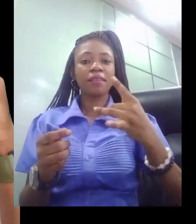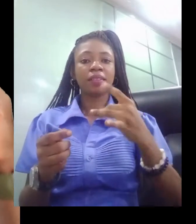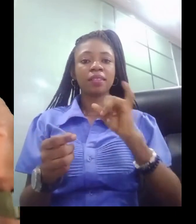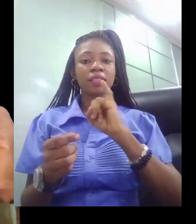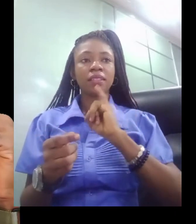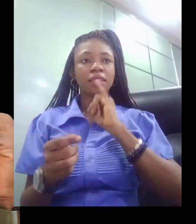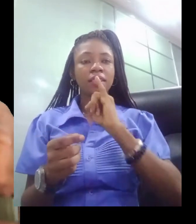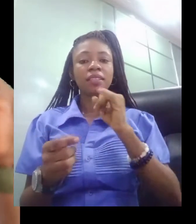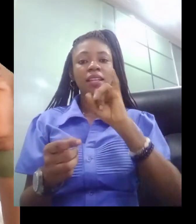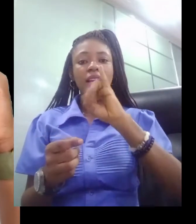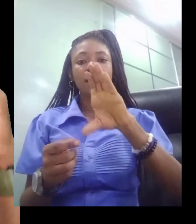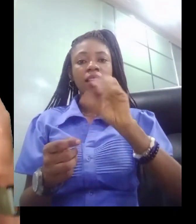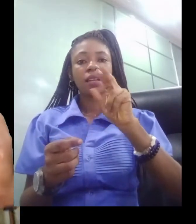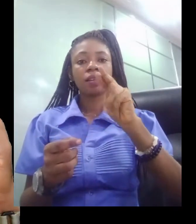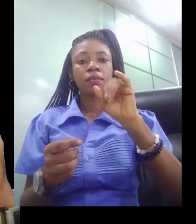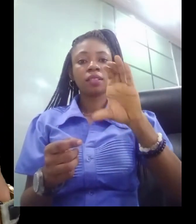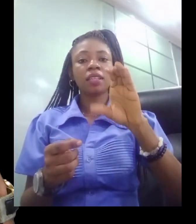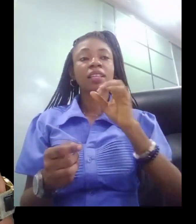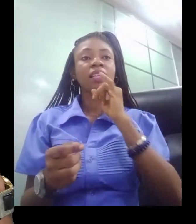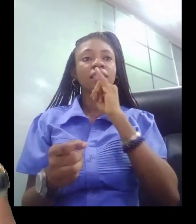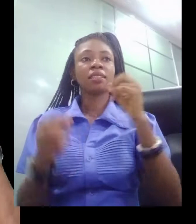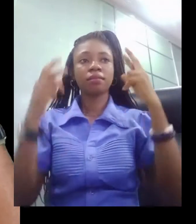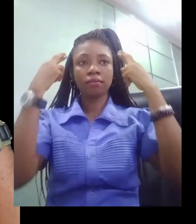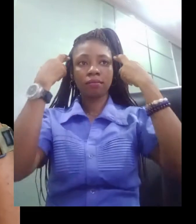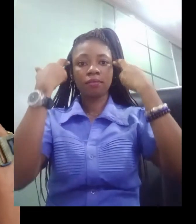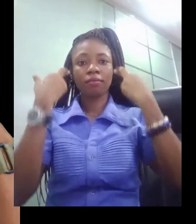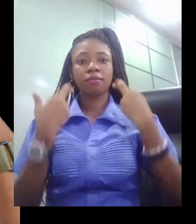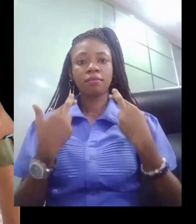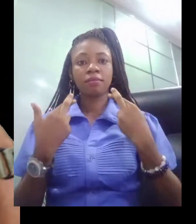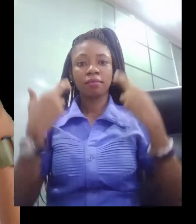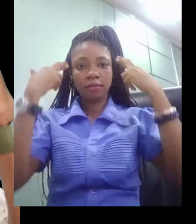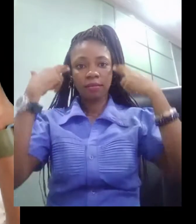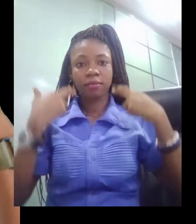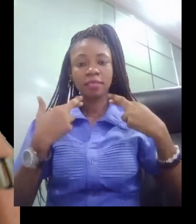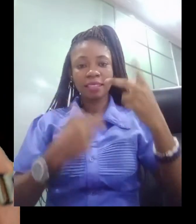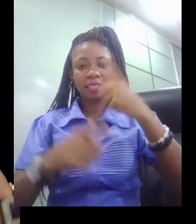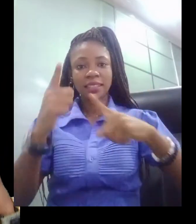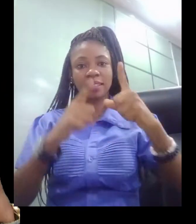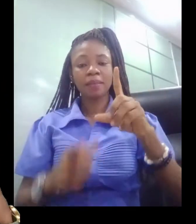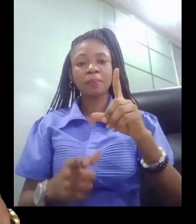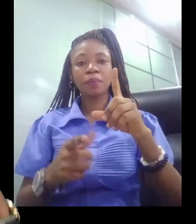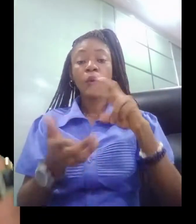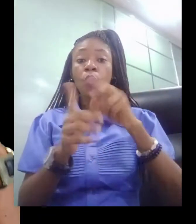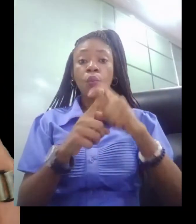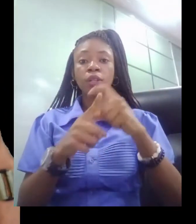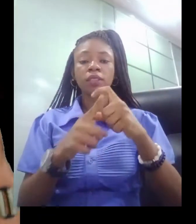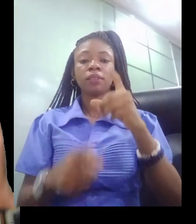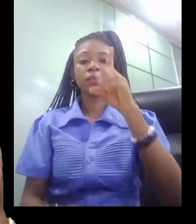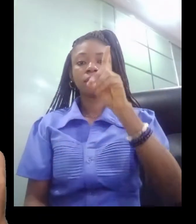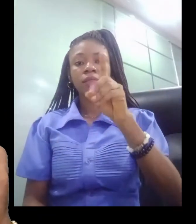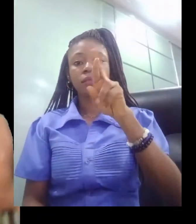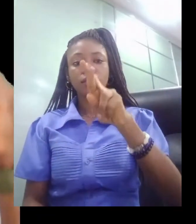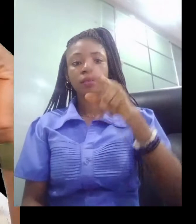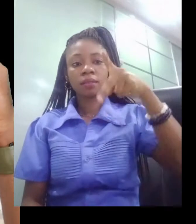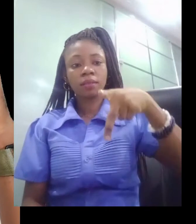for dripping. Dripping, which when she was saying water dripping from her ears, dripping